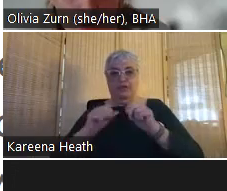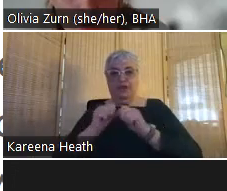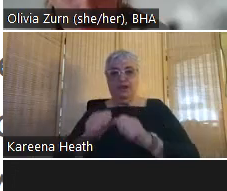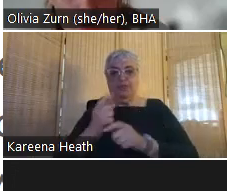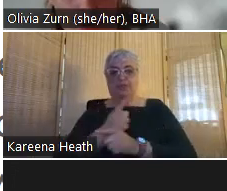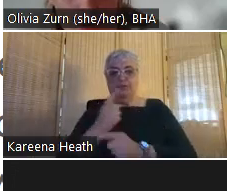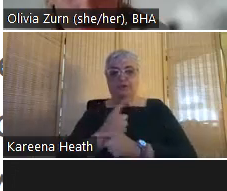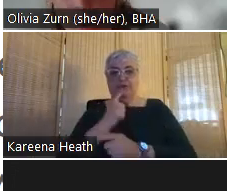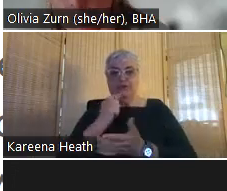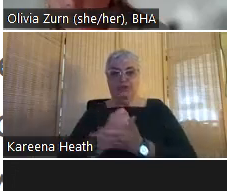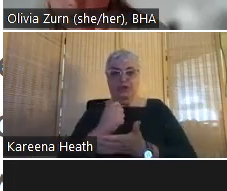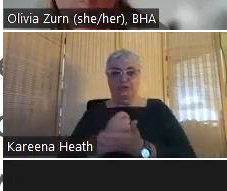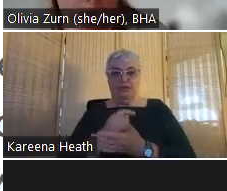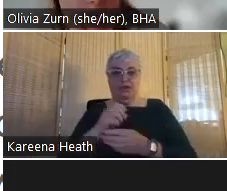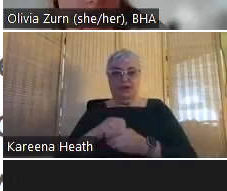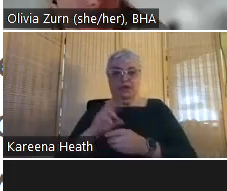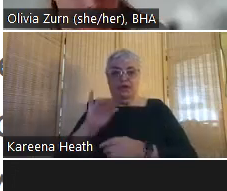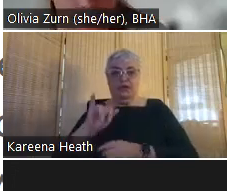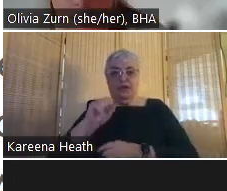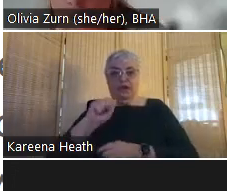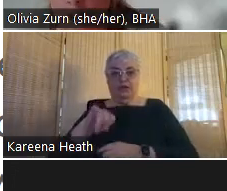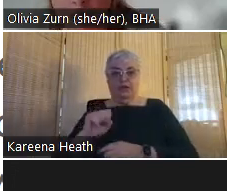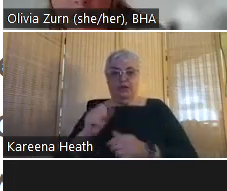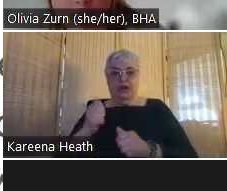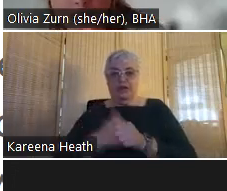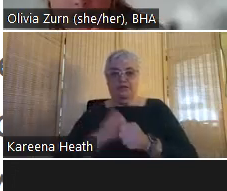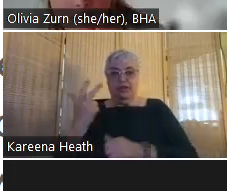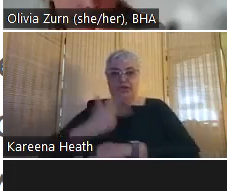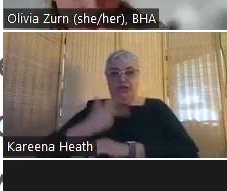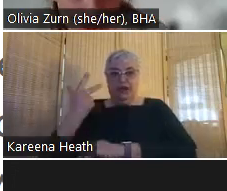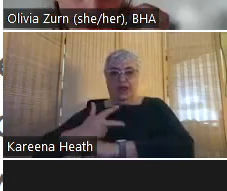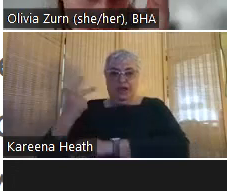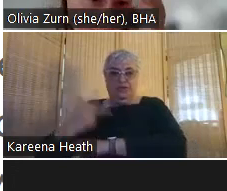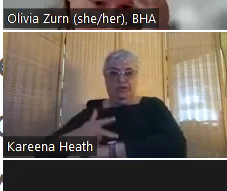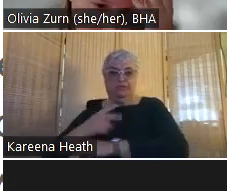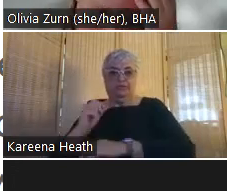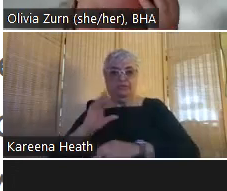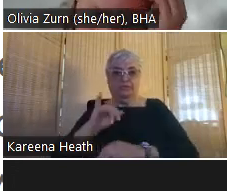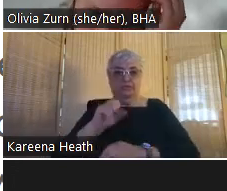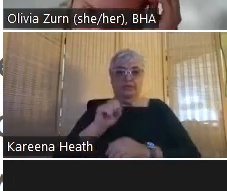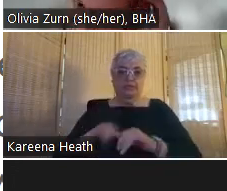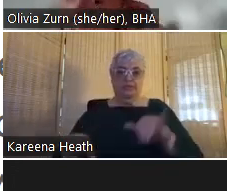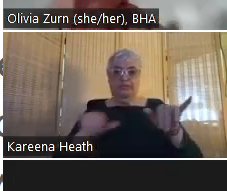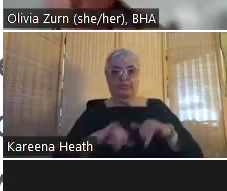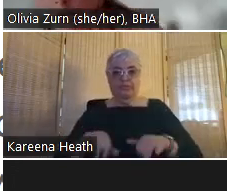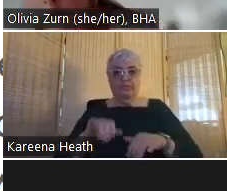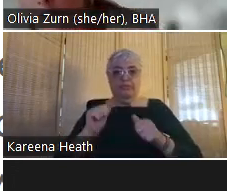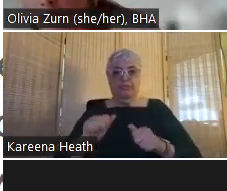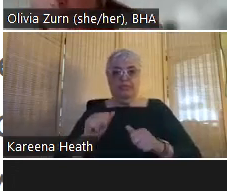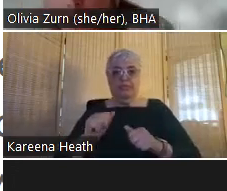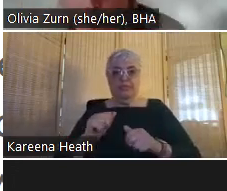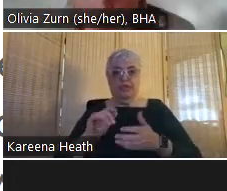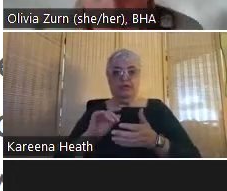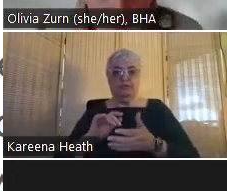appropriateness for treatment in the crisis setting at least every 3 days. And crisis stabilization services shall include at